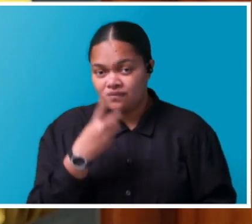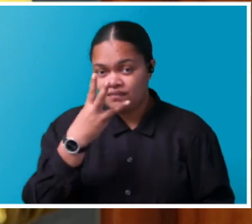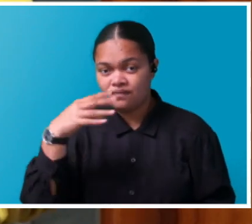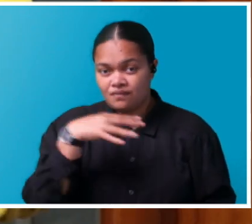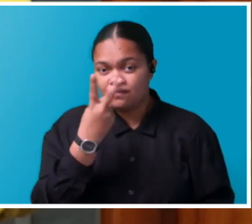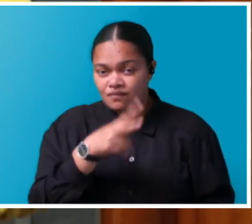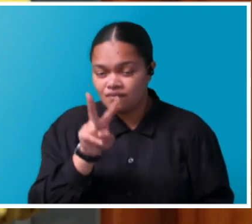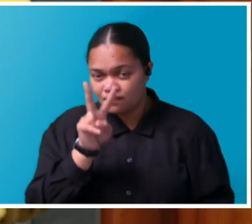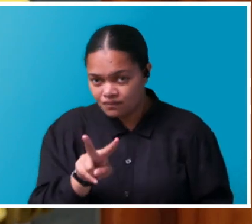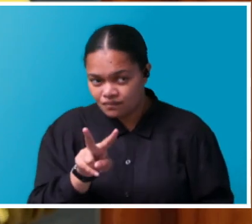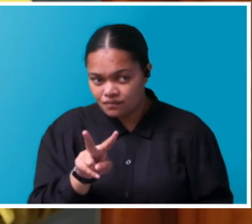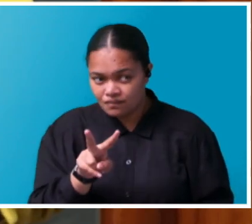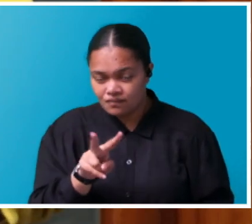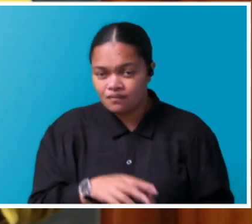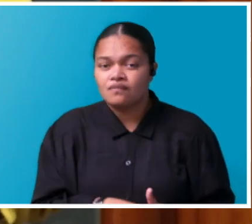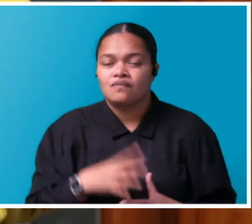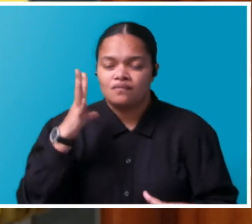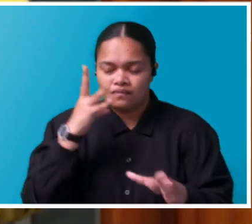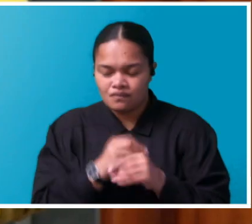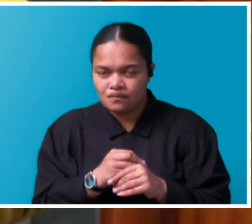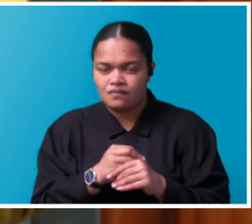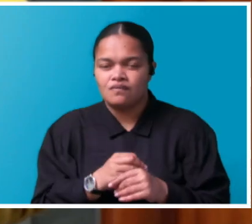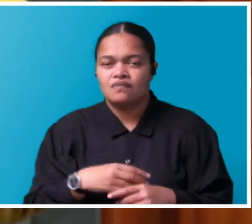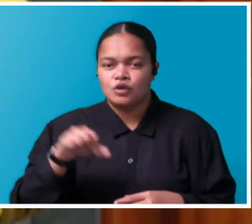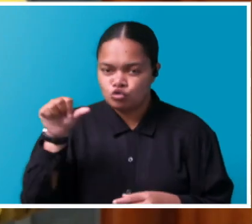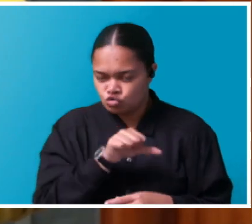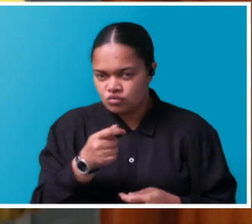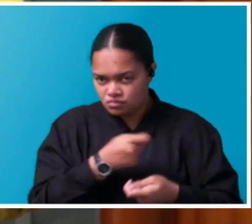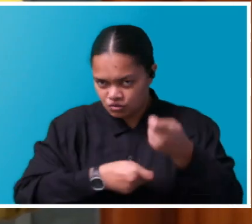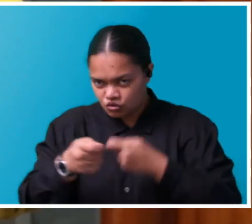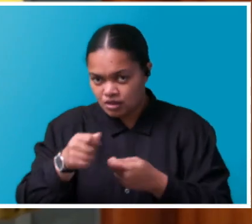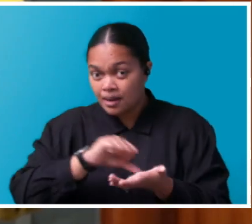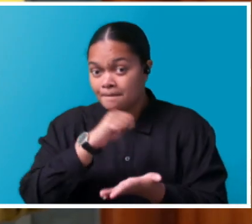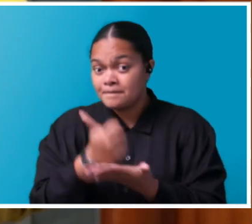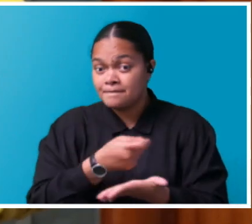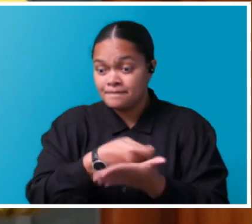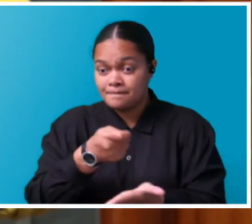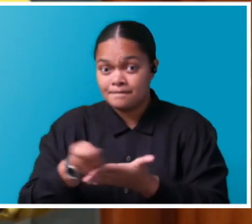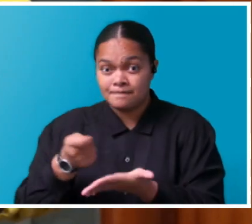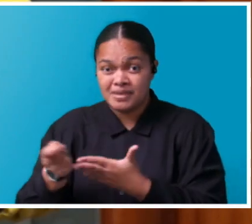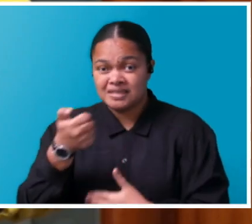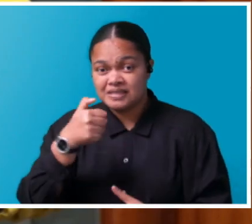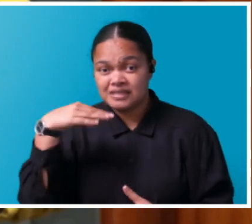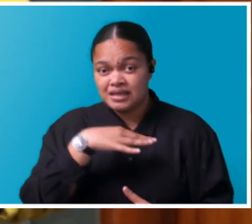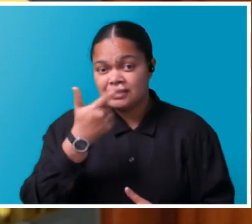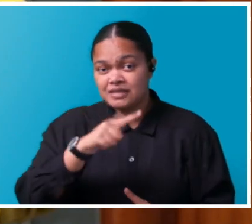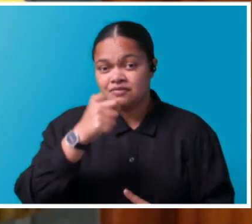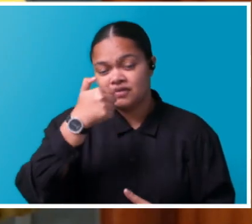135,322 emission reduction units should be traded, amounting to payment of